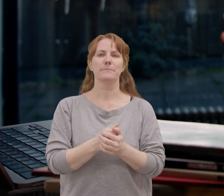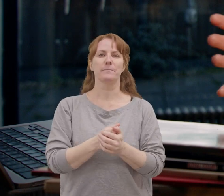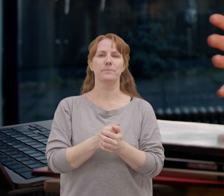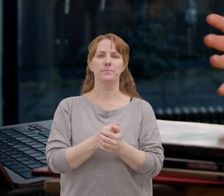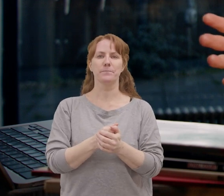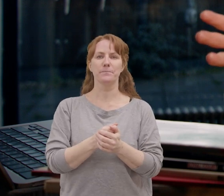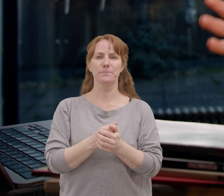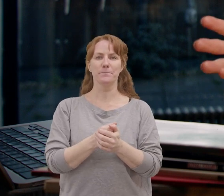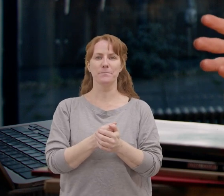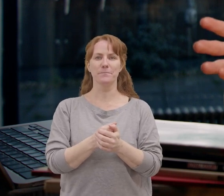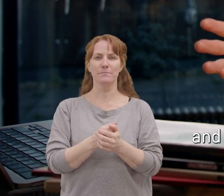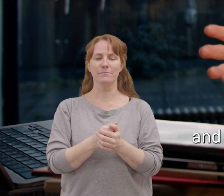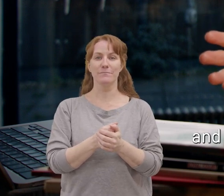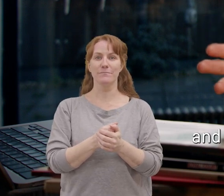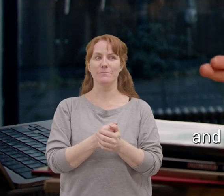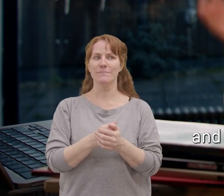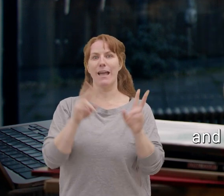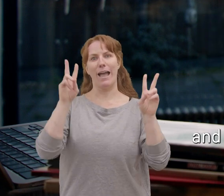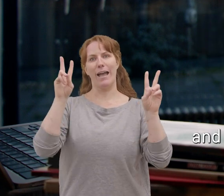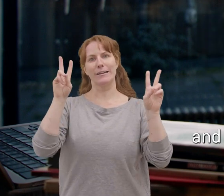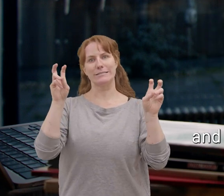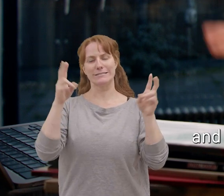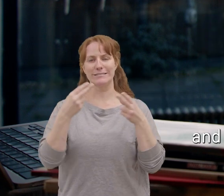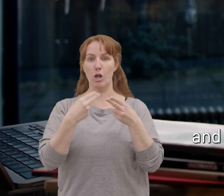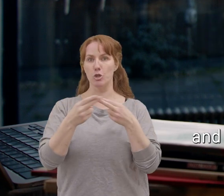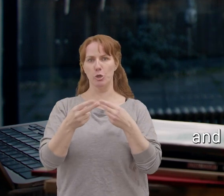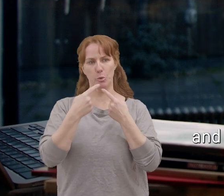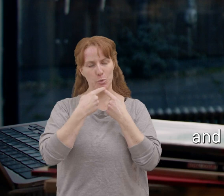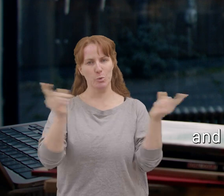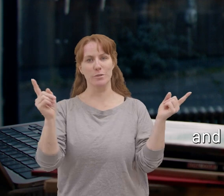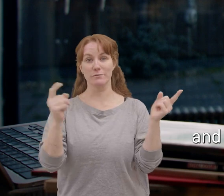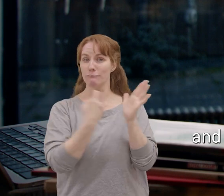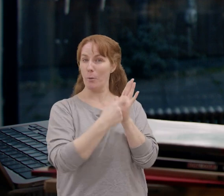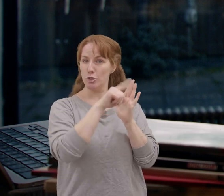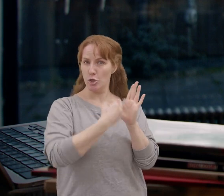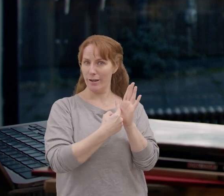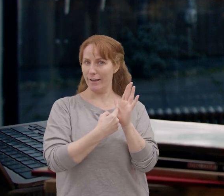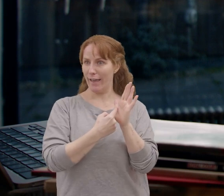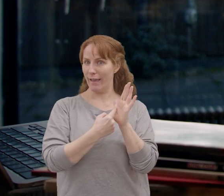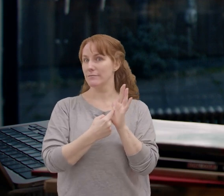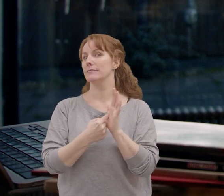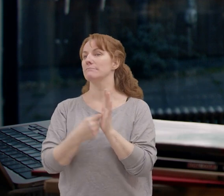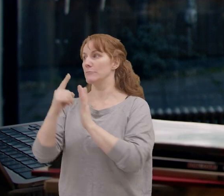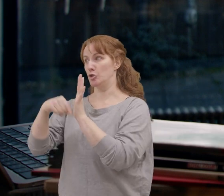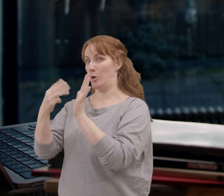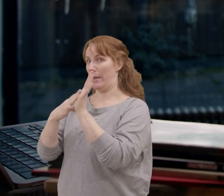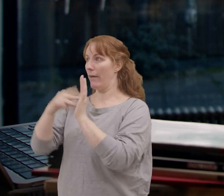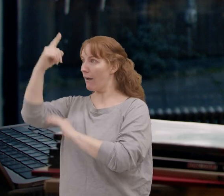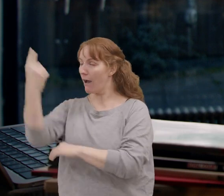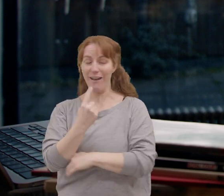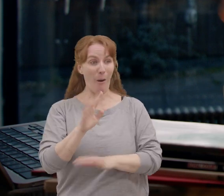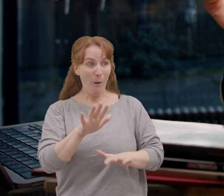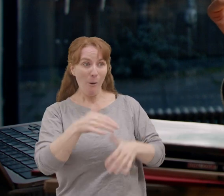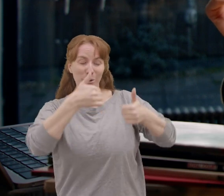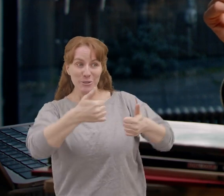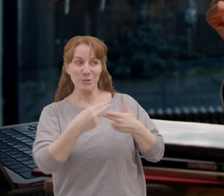sometimes a bit later on. They enter the scene and they have news. In Romeo and Juliet, the messenger is Juliet's mother, who comes in and